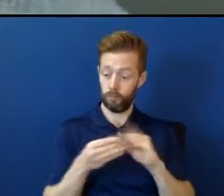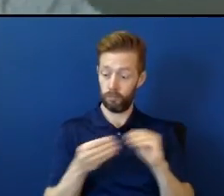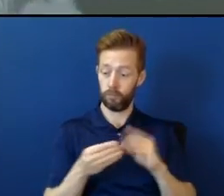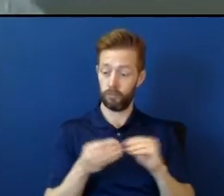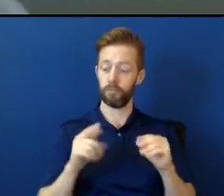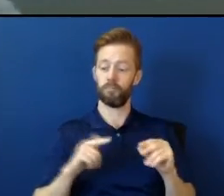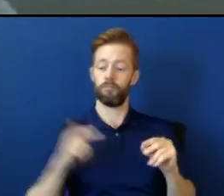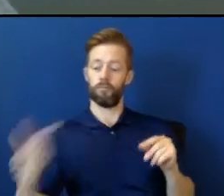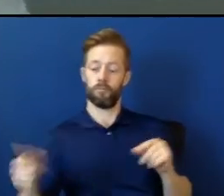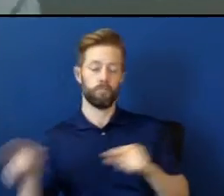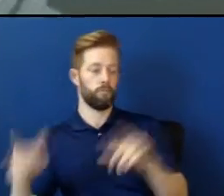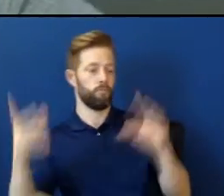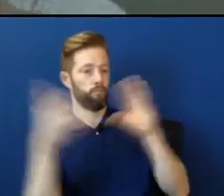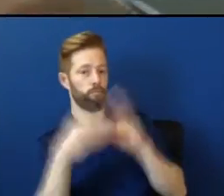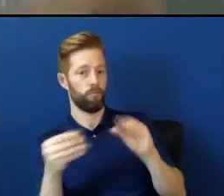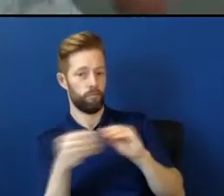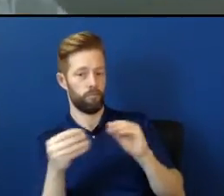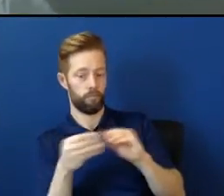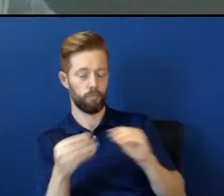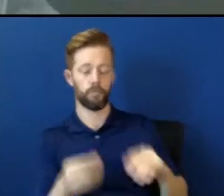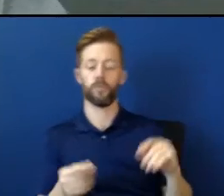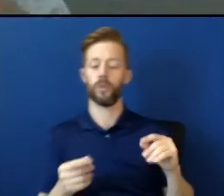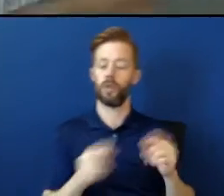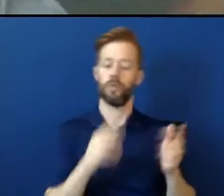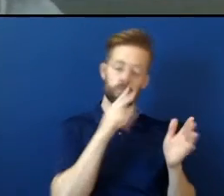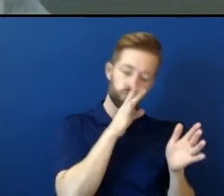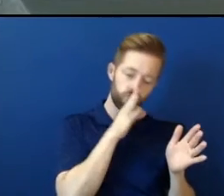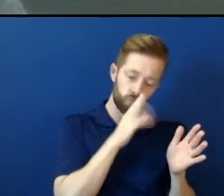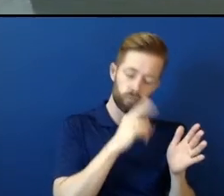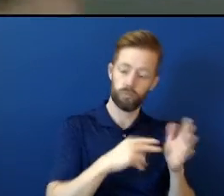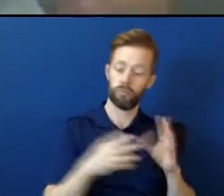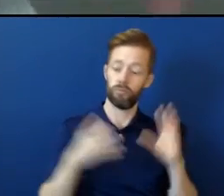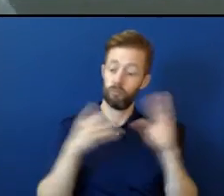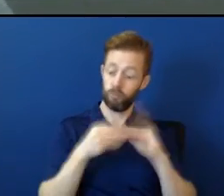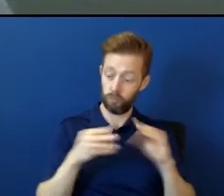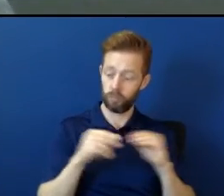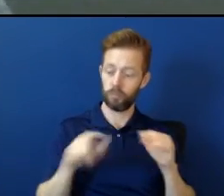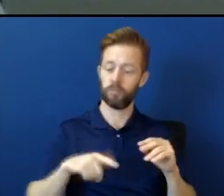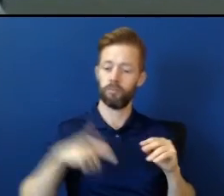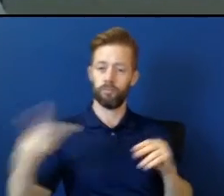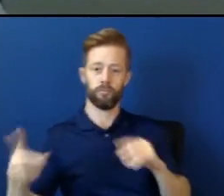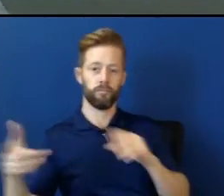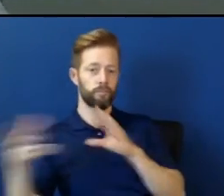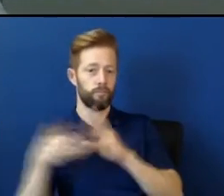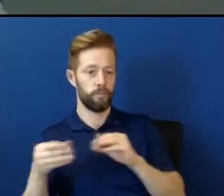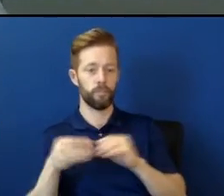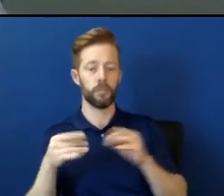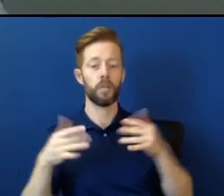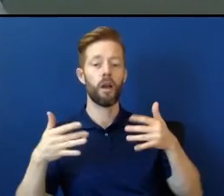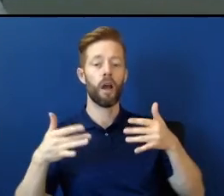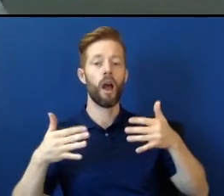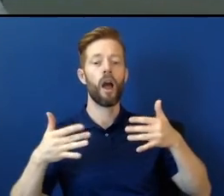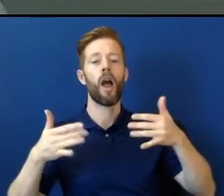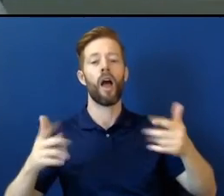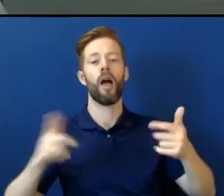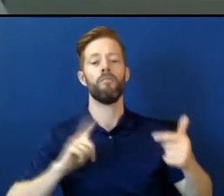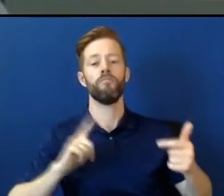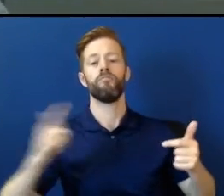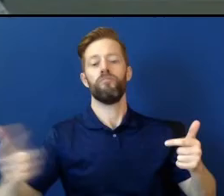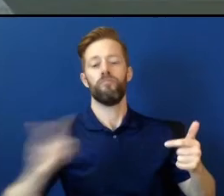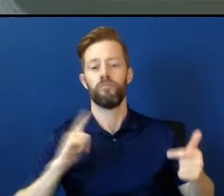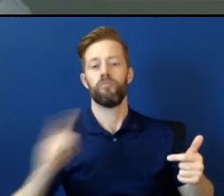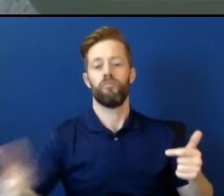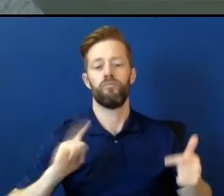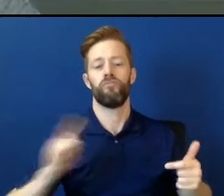say something and they do, and after a while it takes on its own momentum. And then the